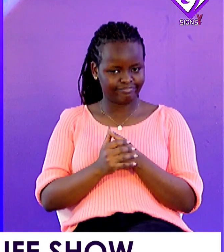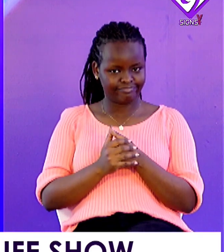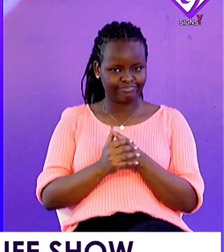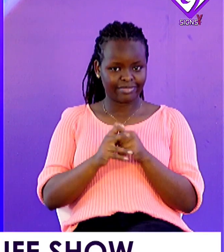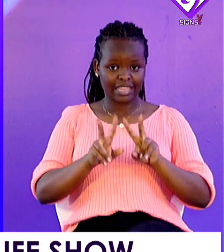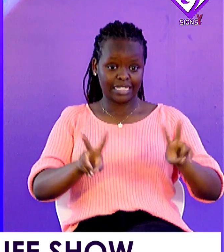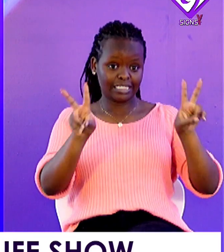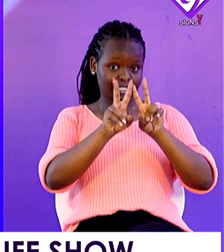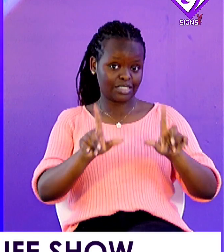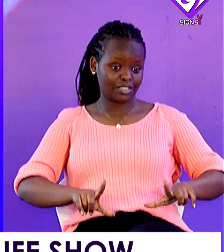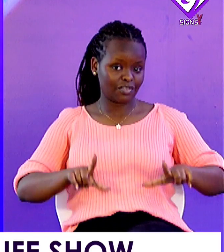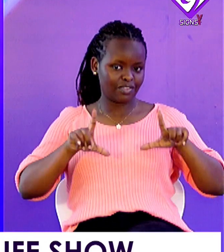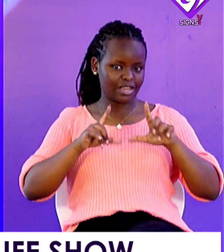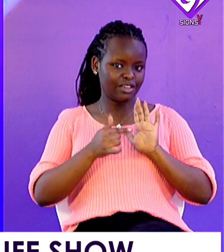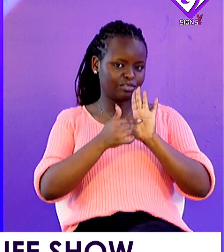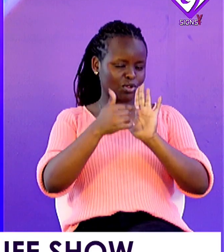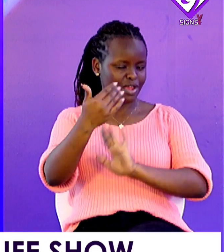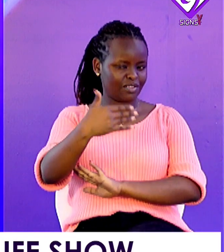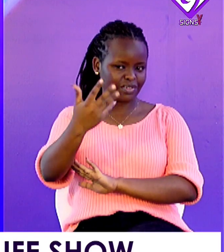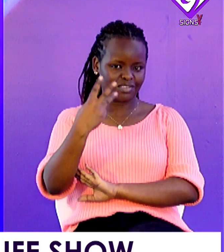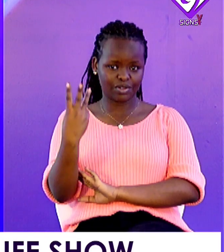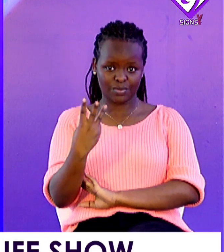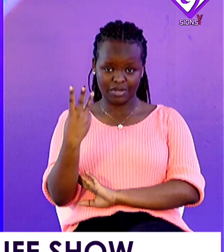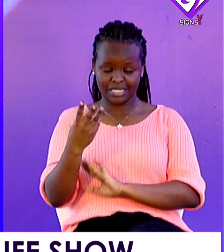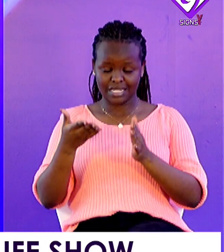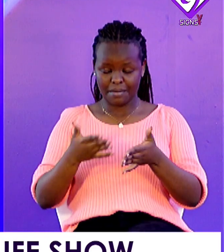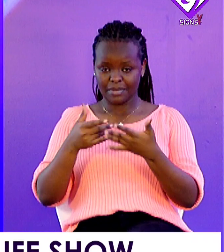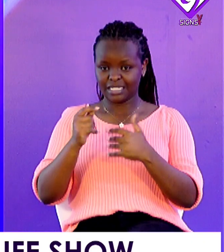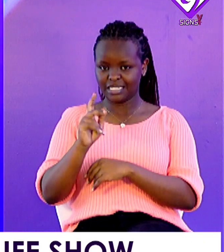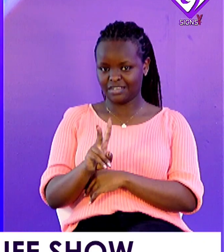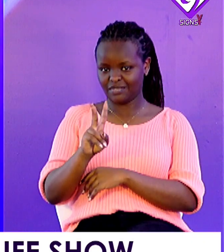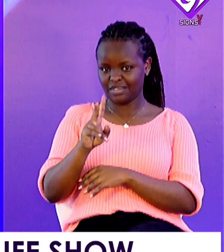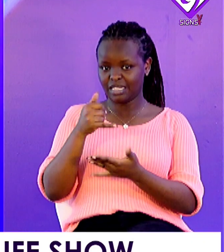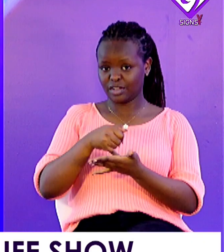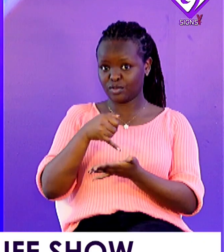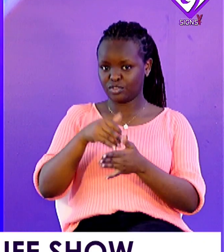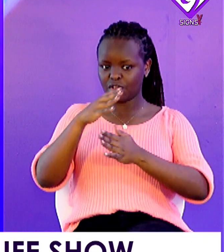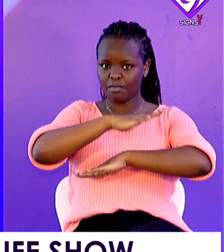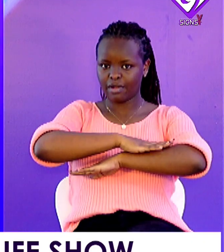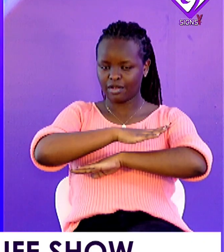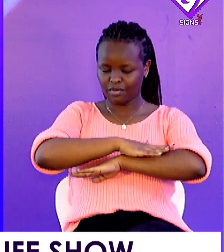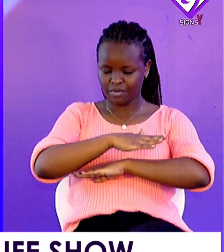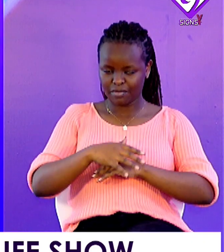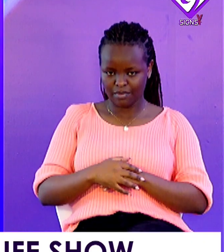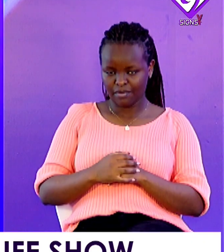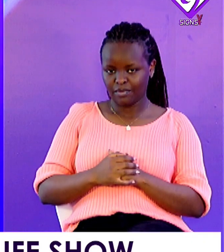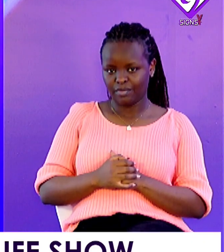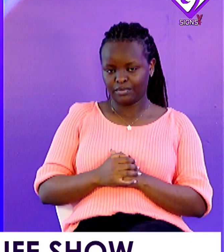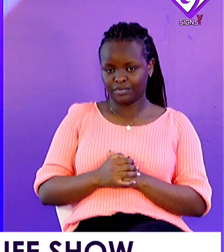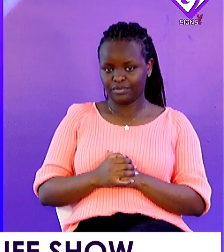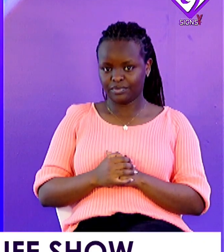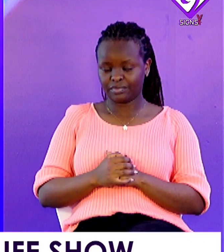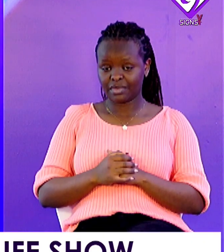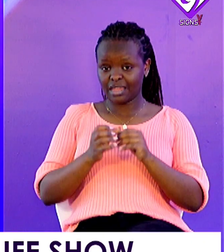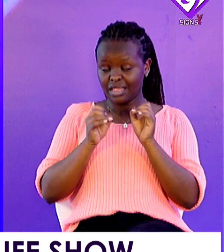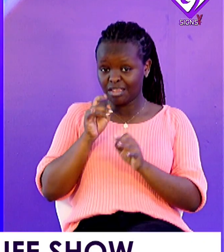Treasures of Life show comes to you every Wednesday here on Science TV, your inclusion platform. Just in case